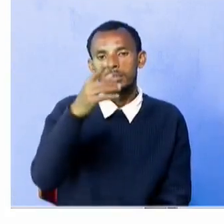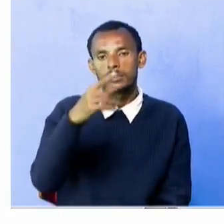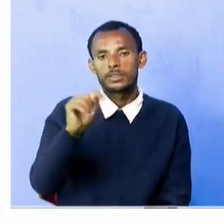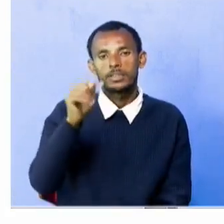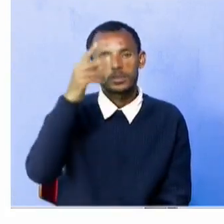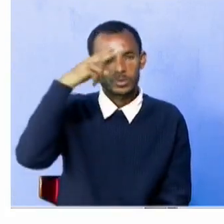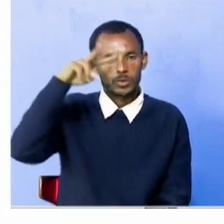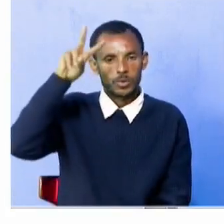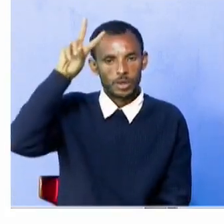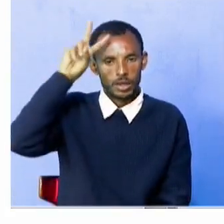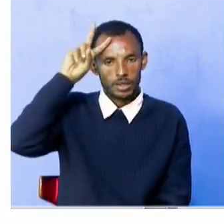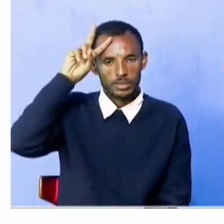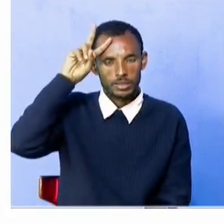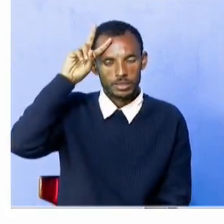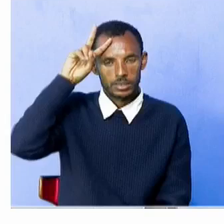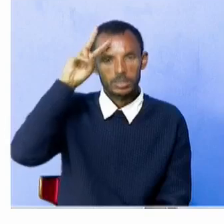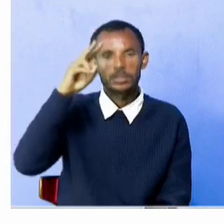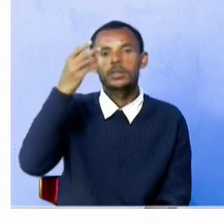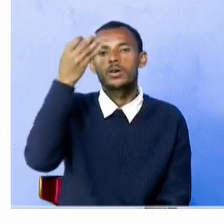squares of